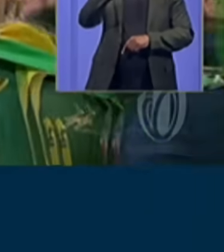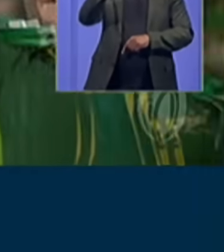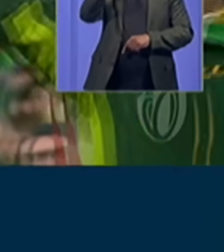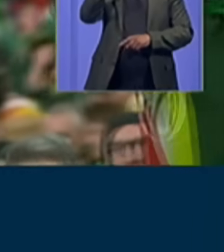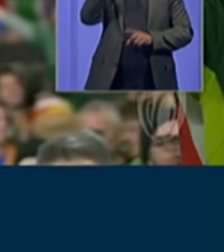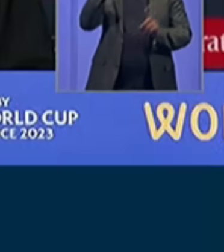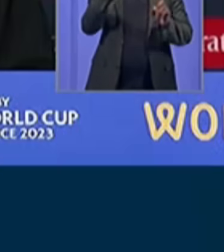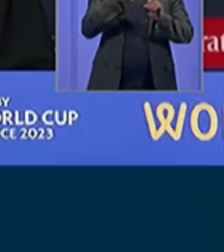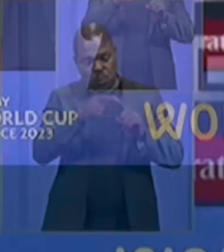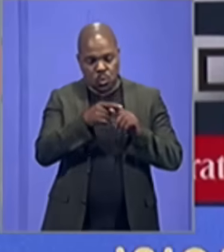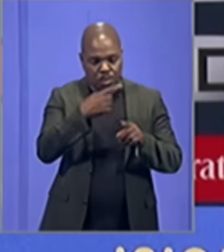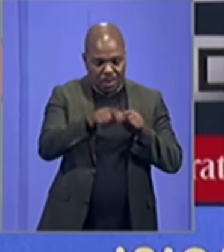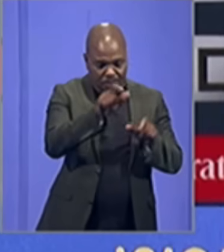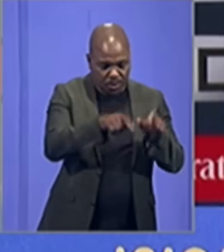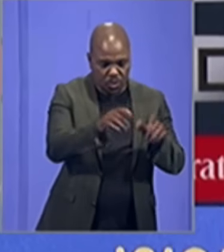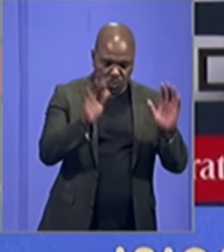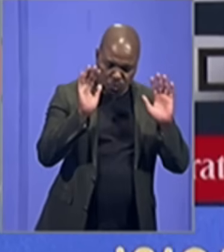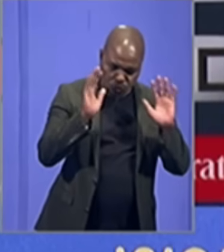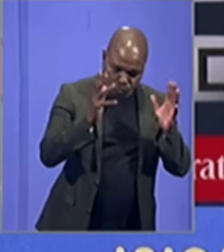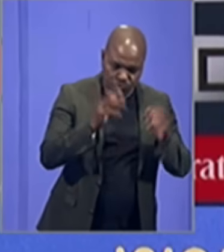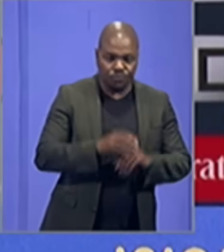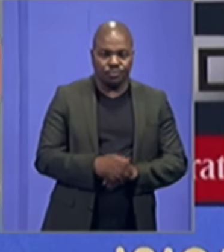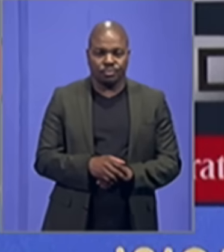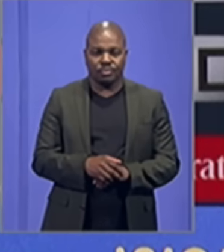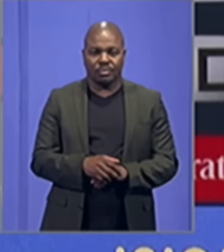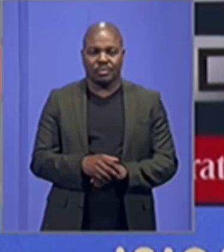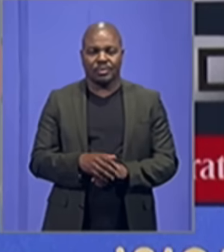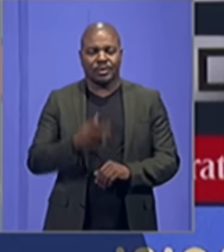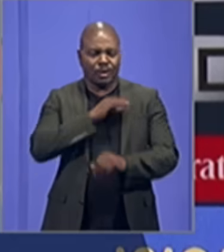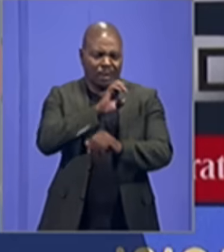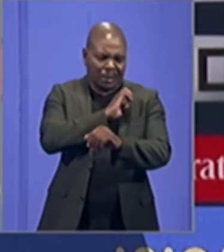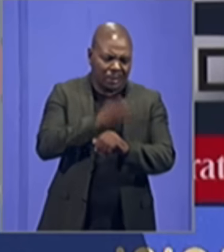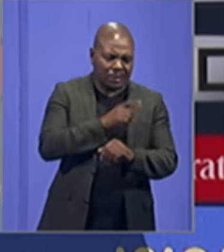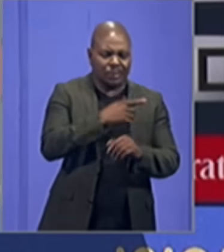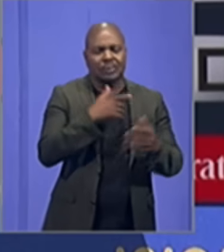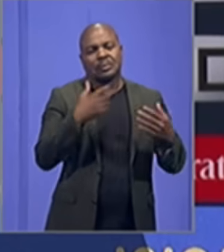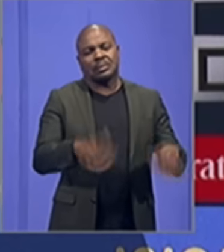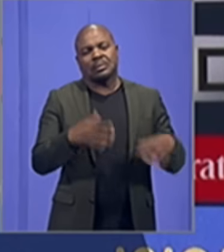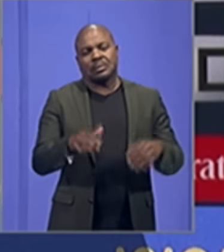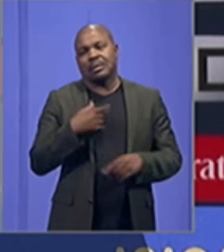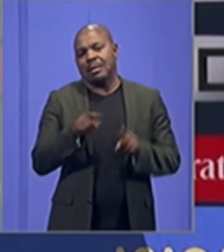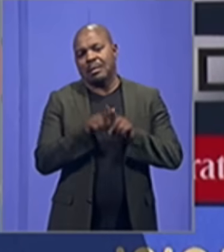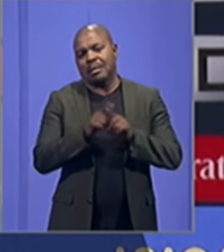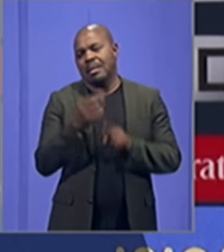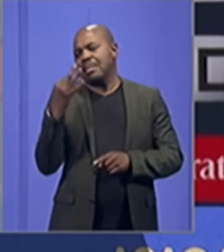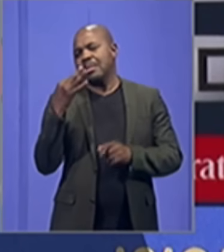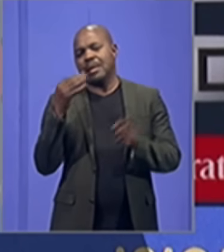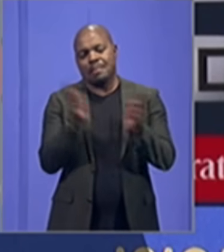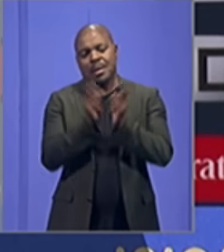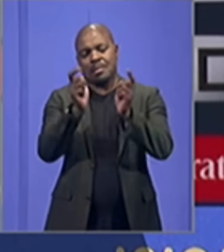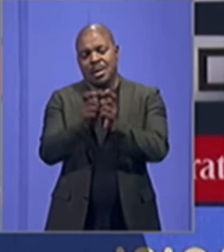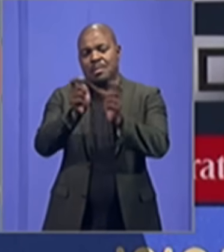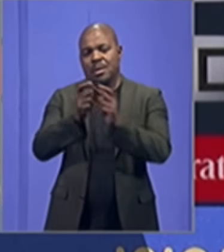batshetsi gaebane. We felt every single little bit of energy they gave us and I think in the last three games